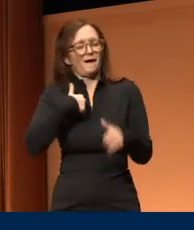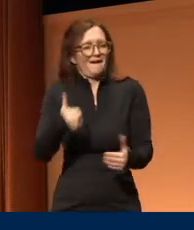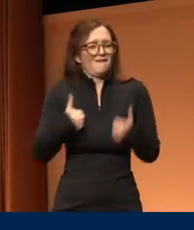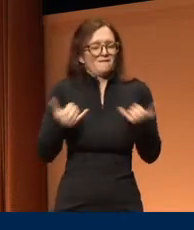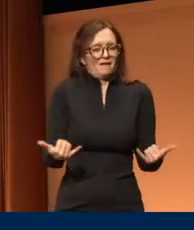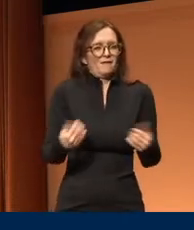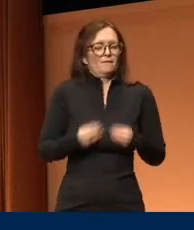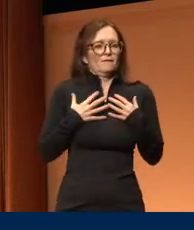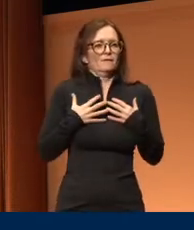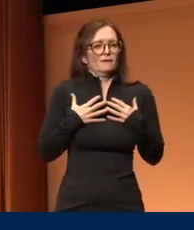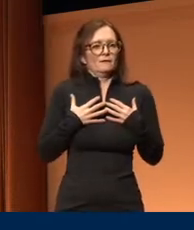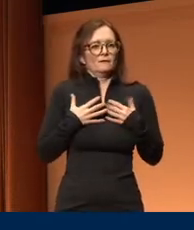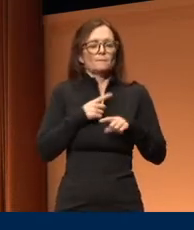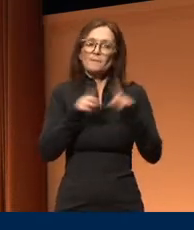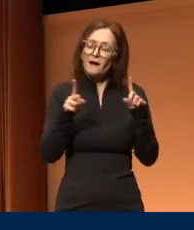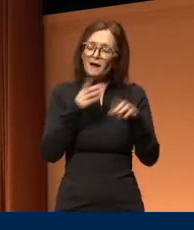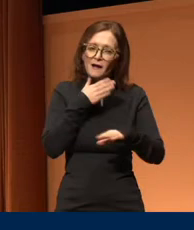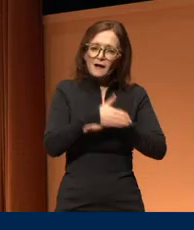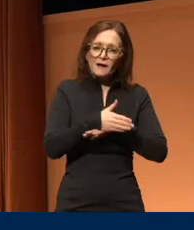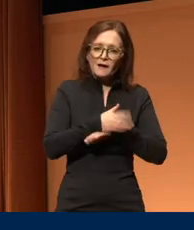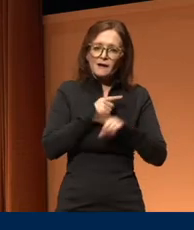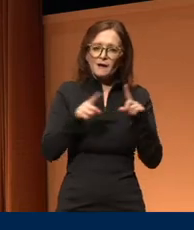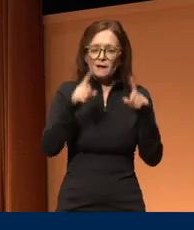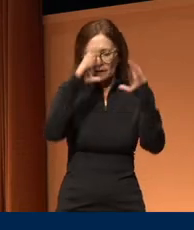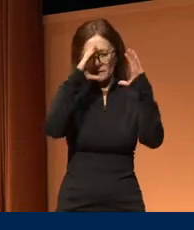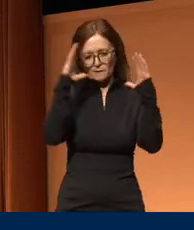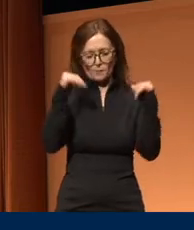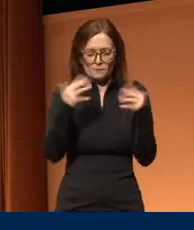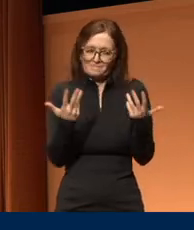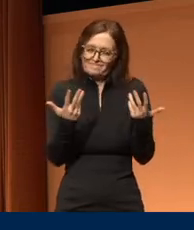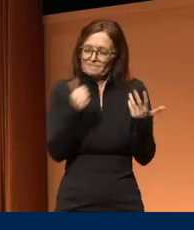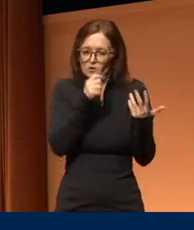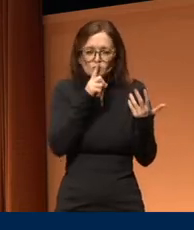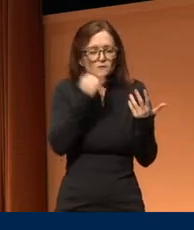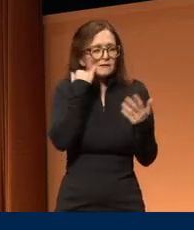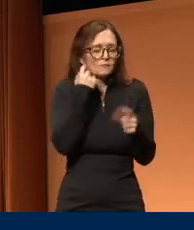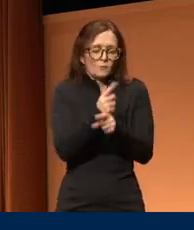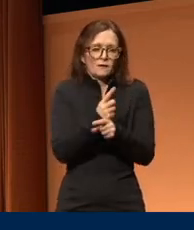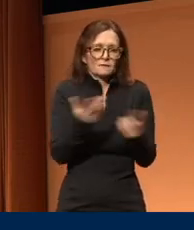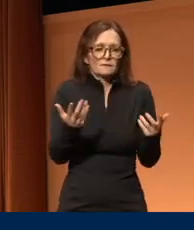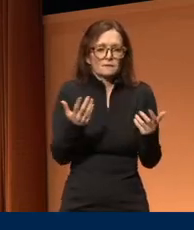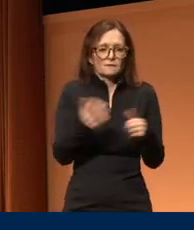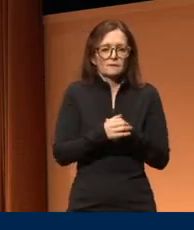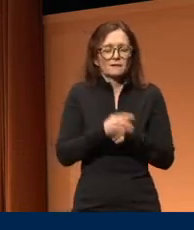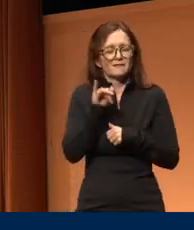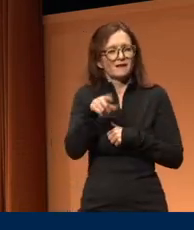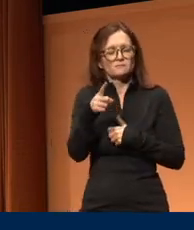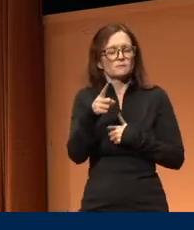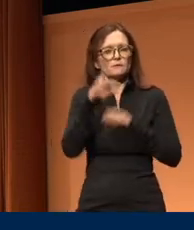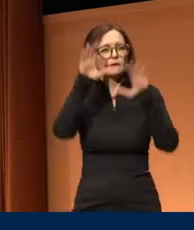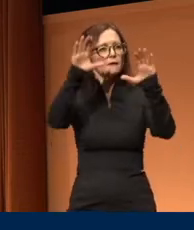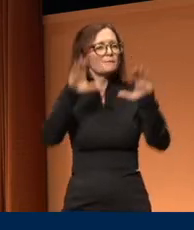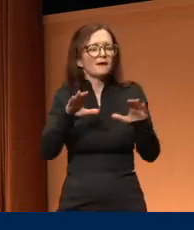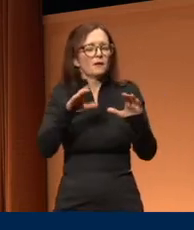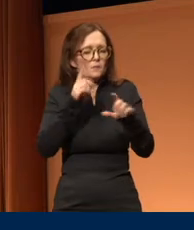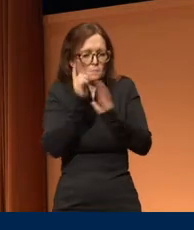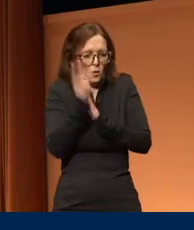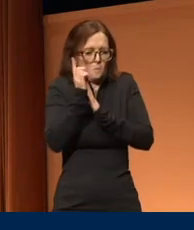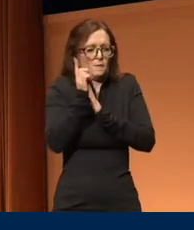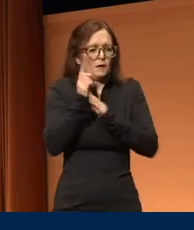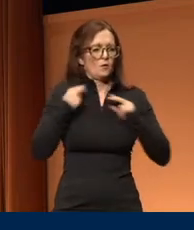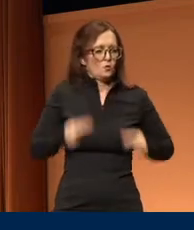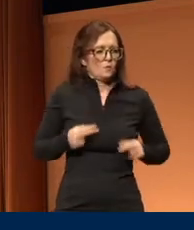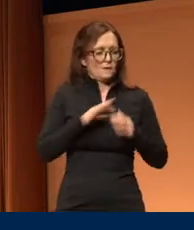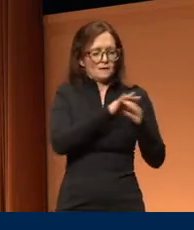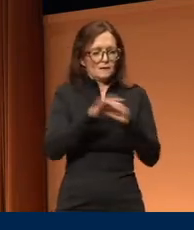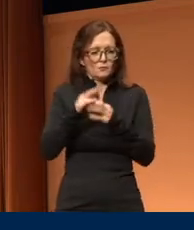But he immediately followed with, "But it's always disappointed." This was an incredible moment of humanity, perhaps